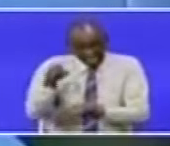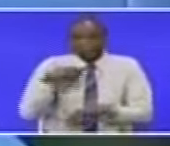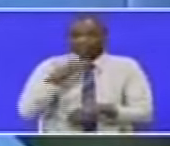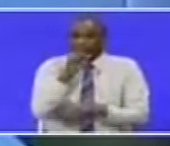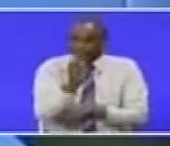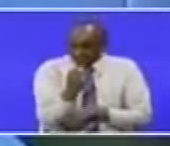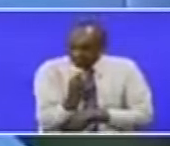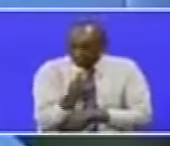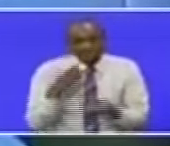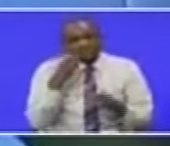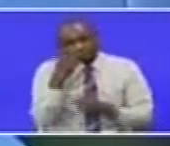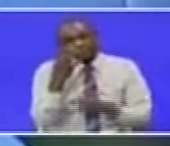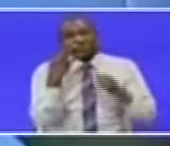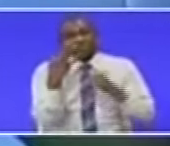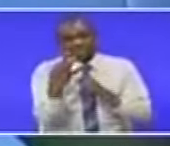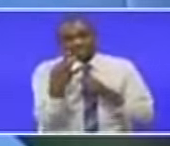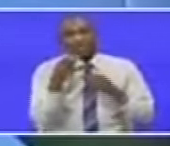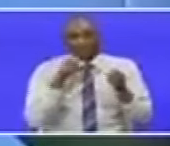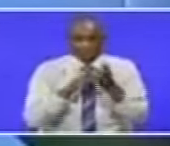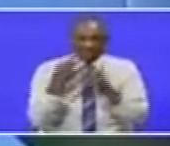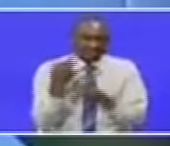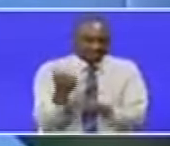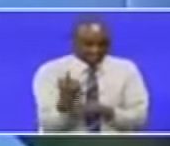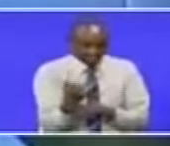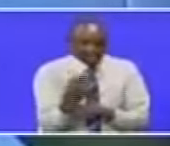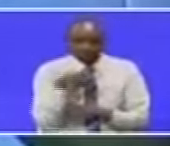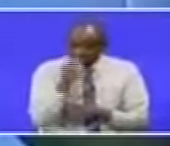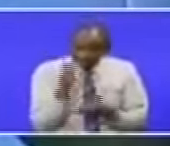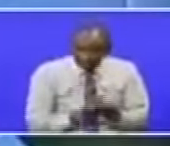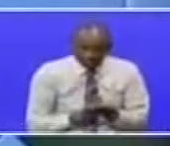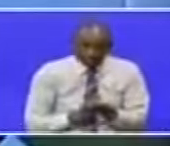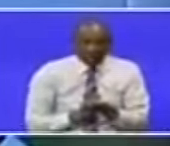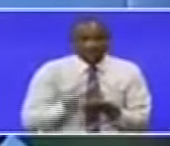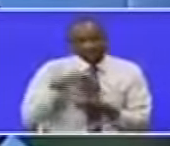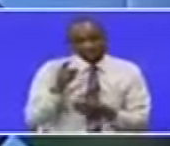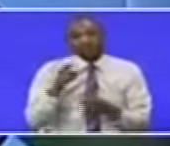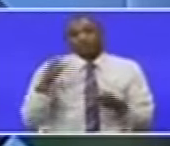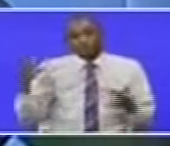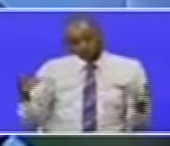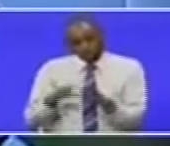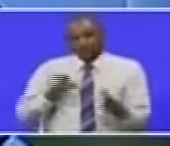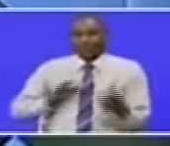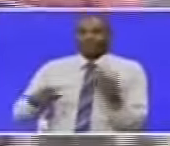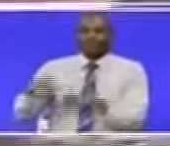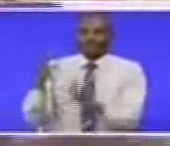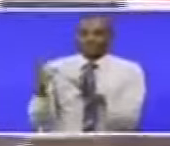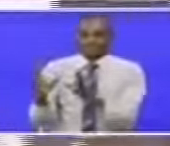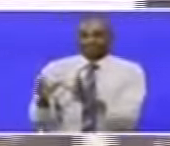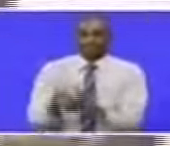1 minute 43.37 seconds, while Sela Jepleting bagged the ladies' title.